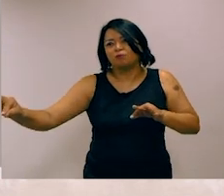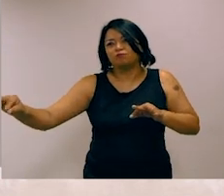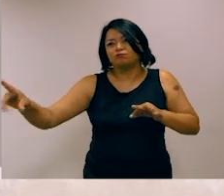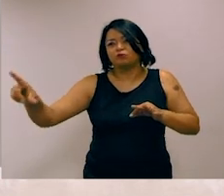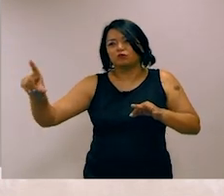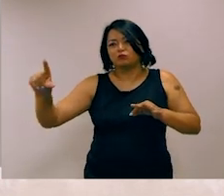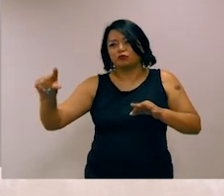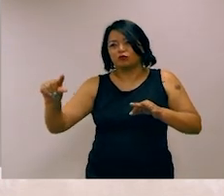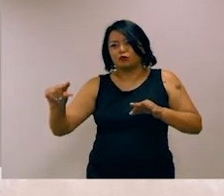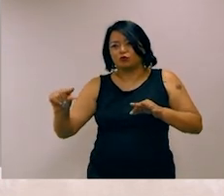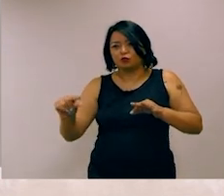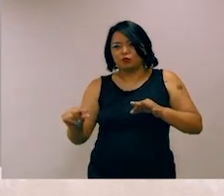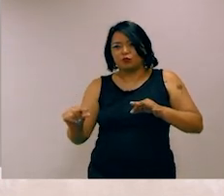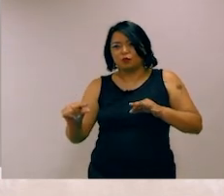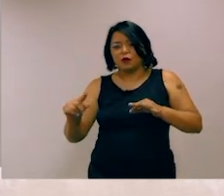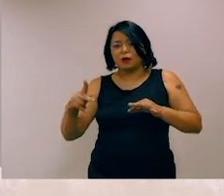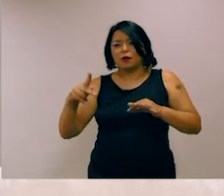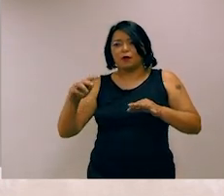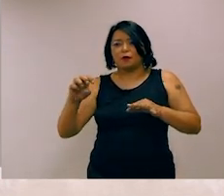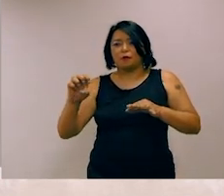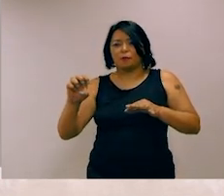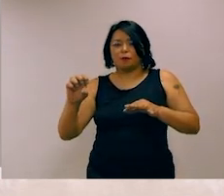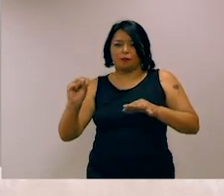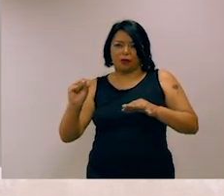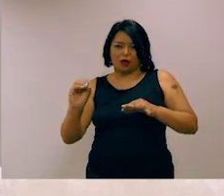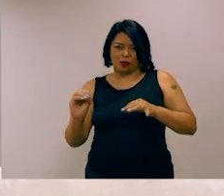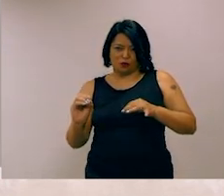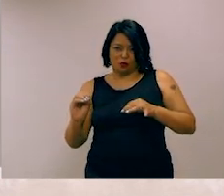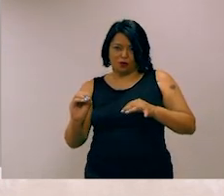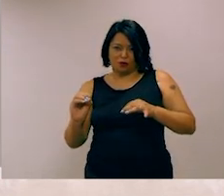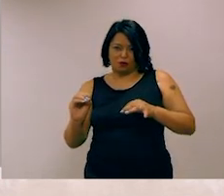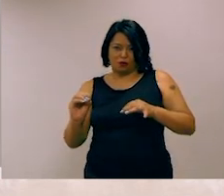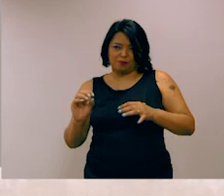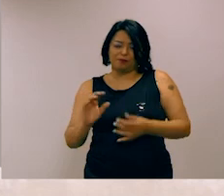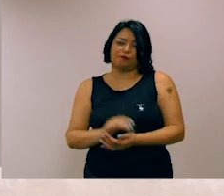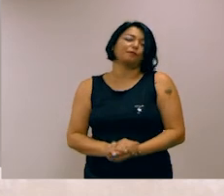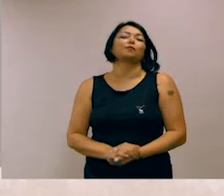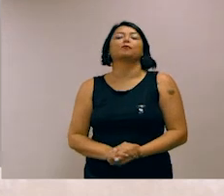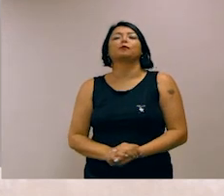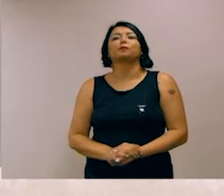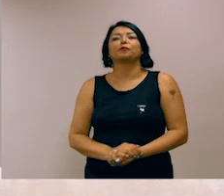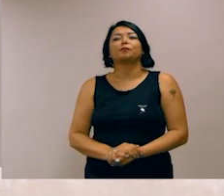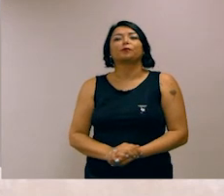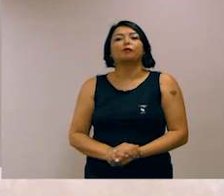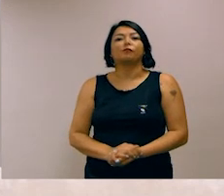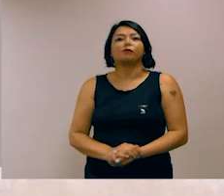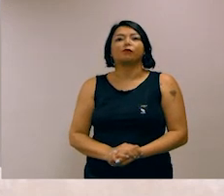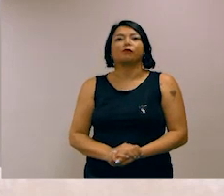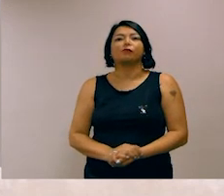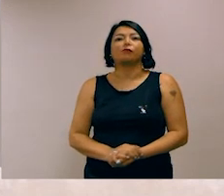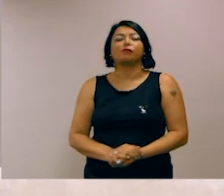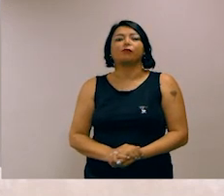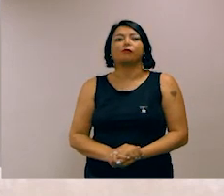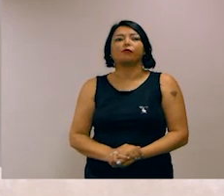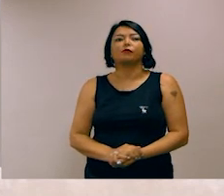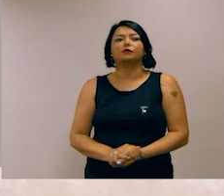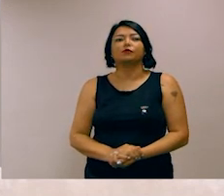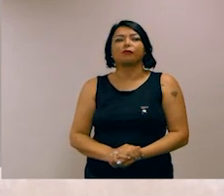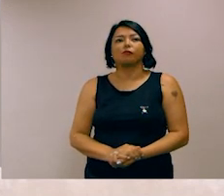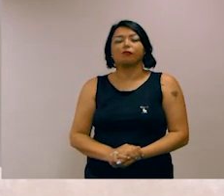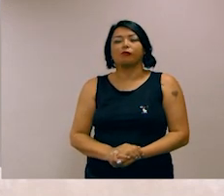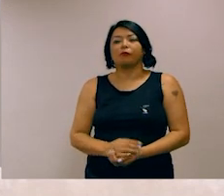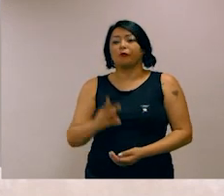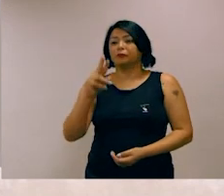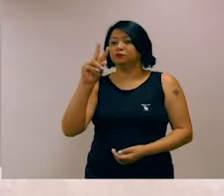the ones that were found in 10 days, so we would give a higher weight for the ones that were found